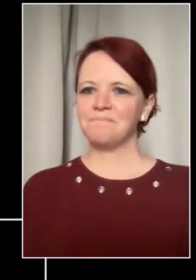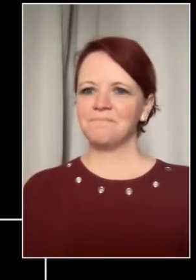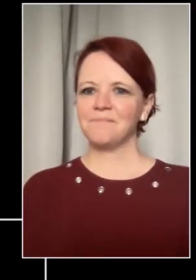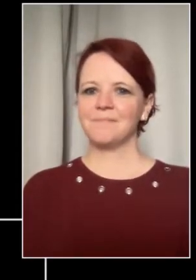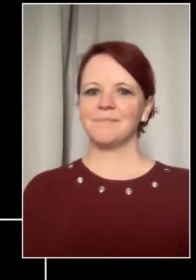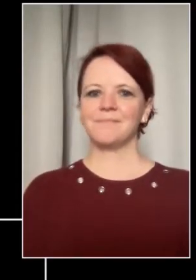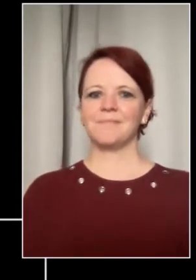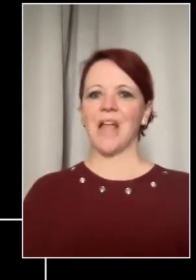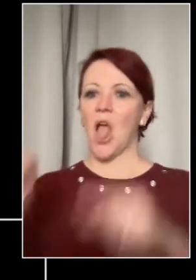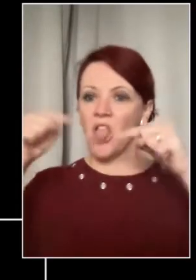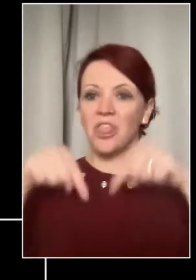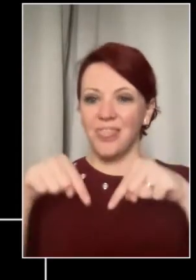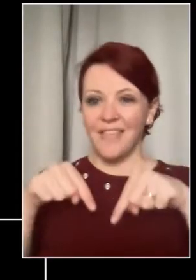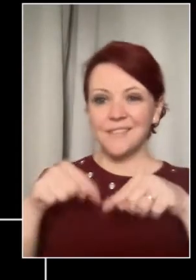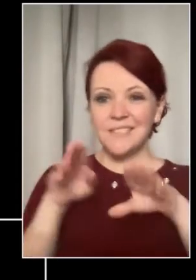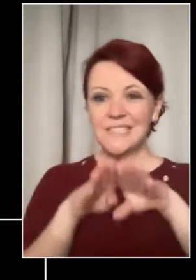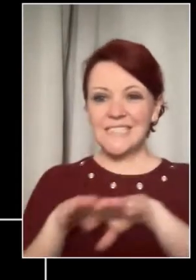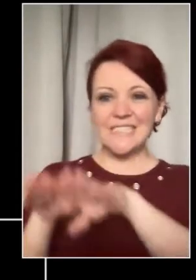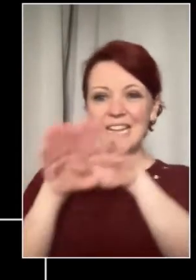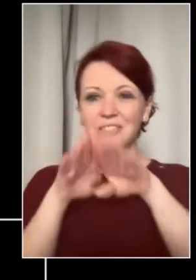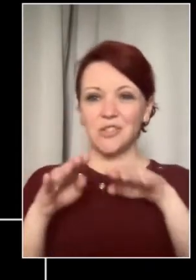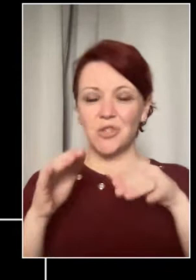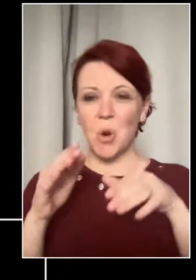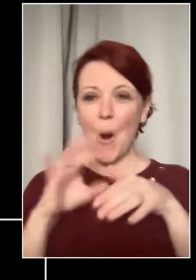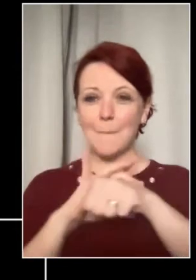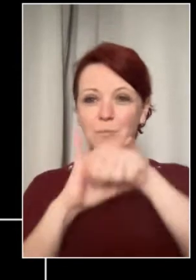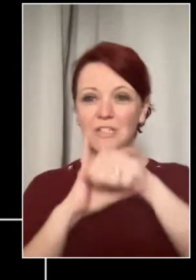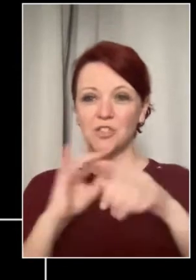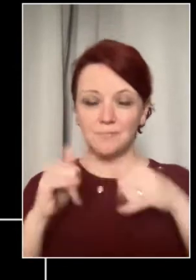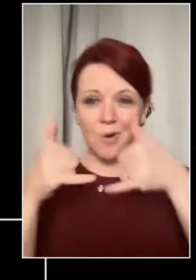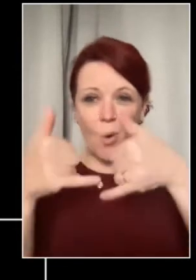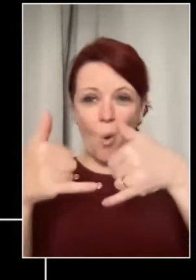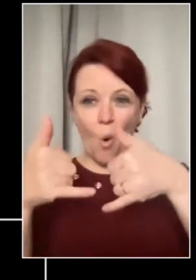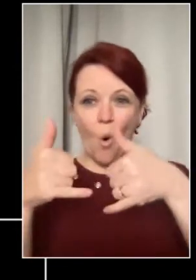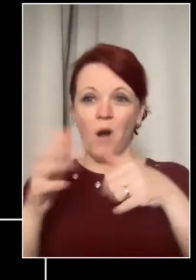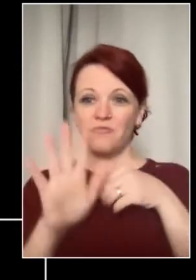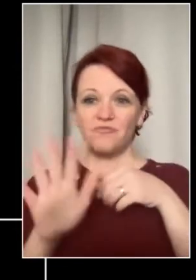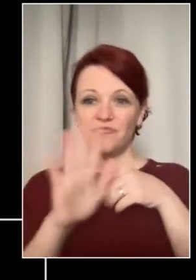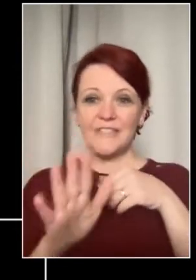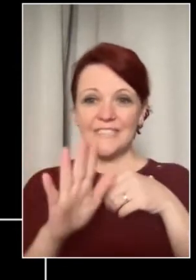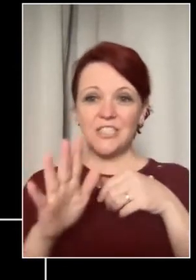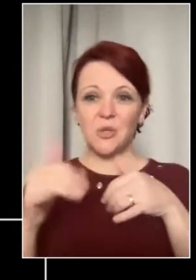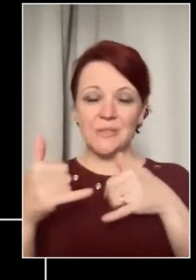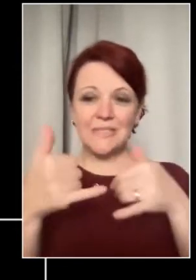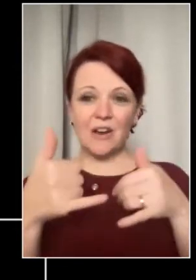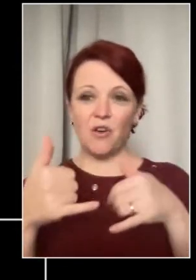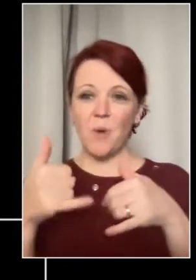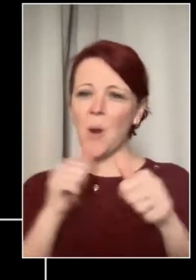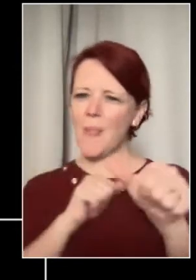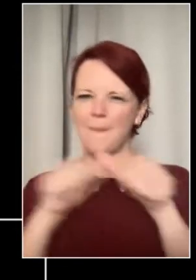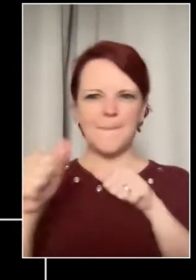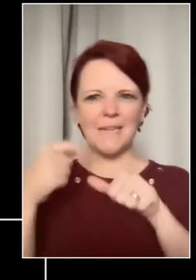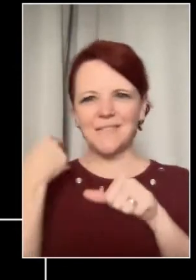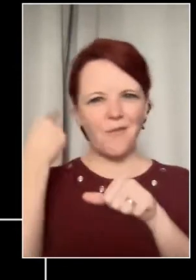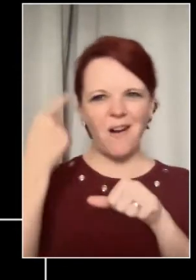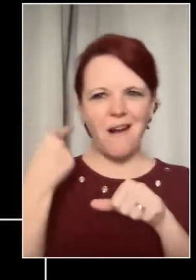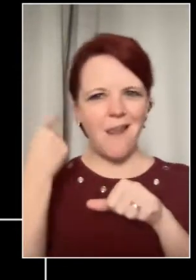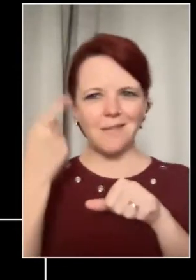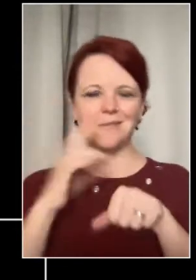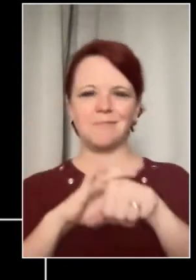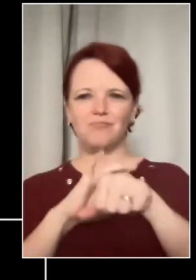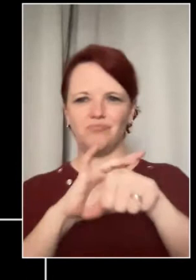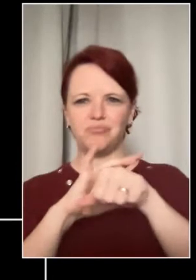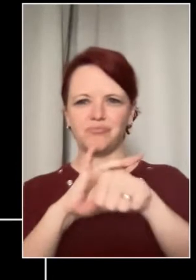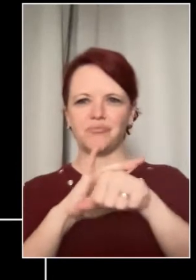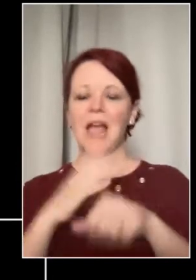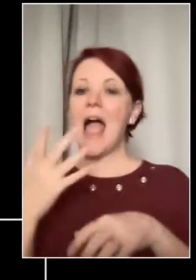This is the National Apprenticeship Awards 2021 regional ceremony celebrating the very best of London apprentices, employers and apprenticeship